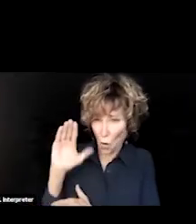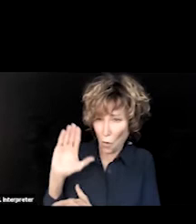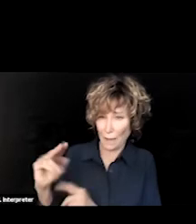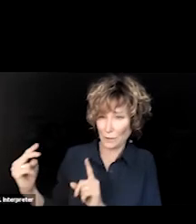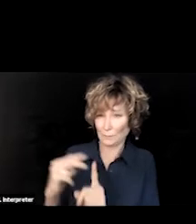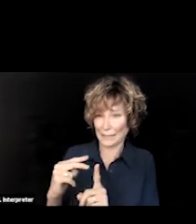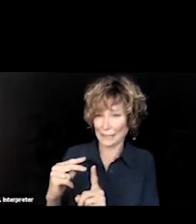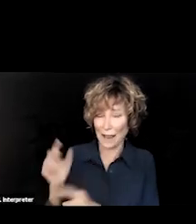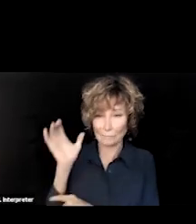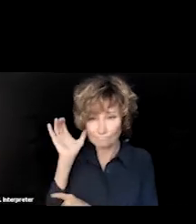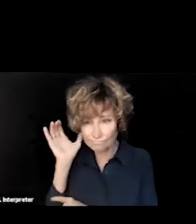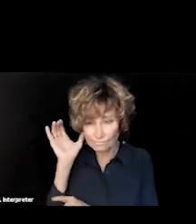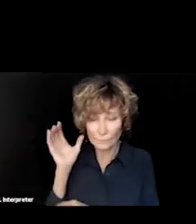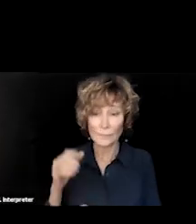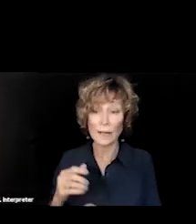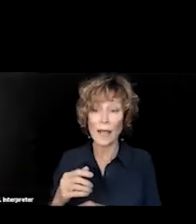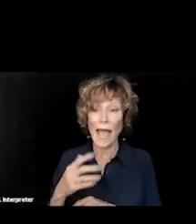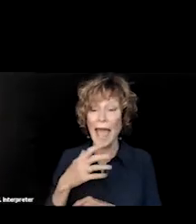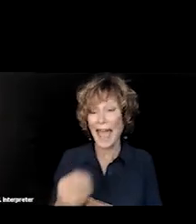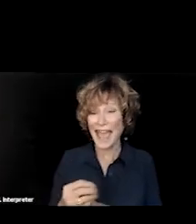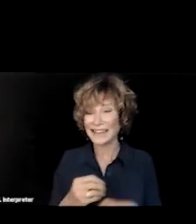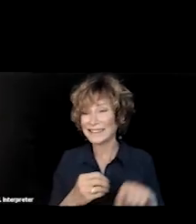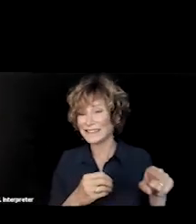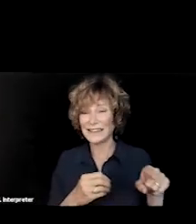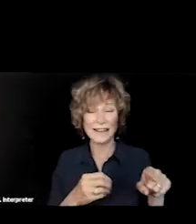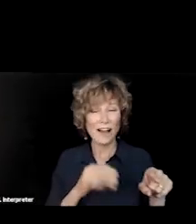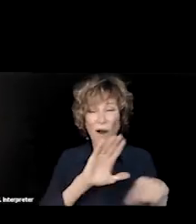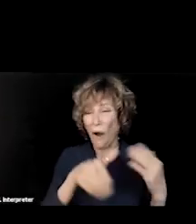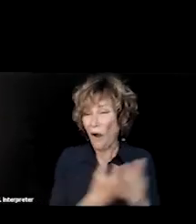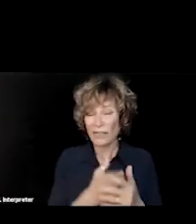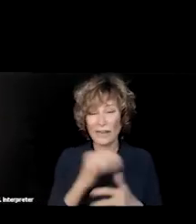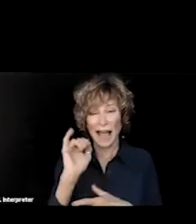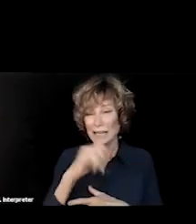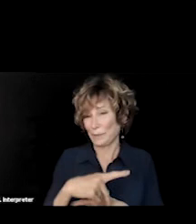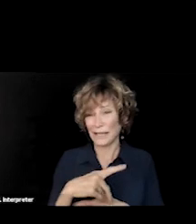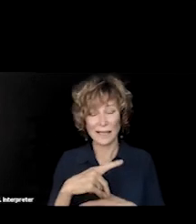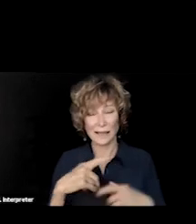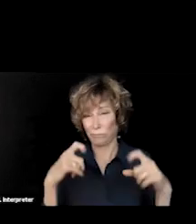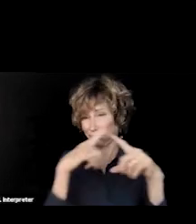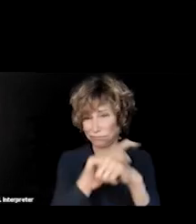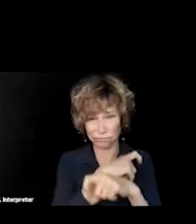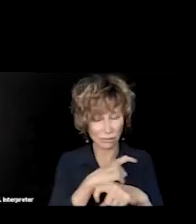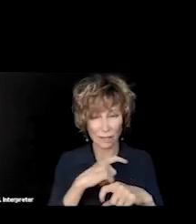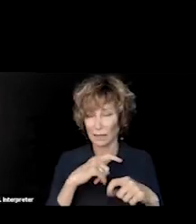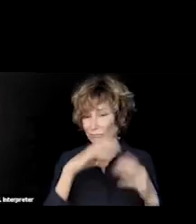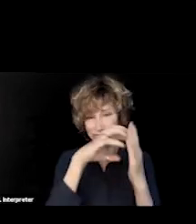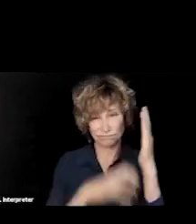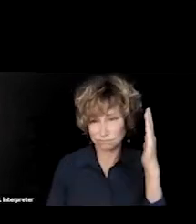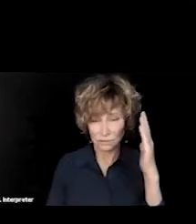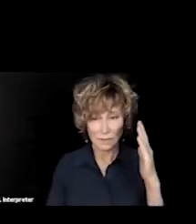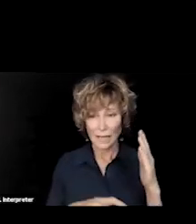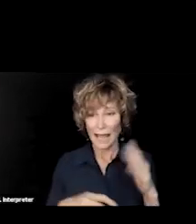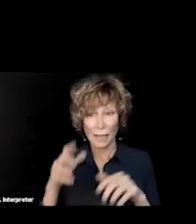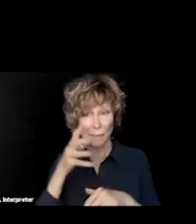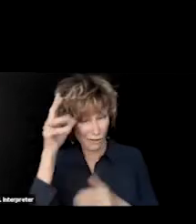perspective. We also won't clutter the IEP with a confusing tangle that families can't sort out, or educators for that matter. Do you see the